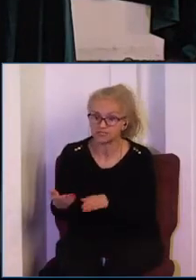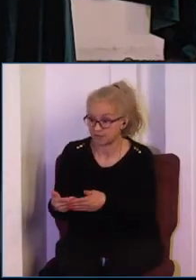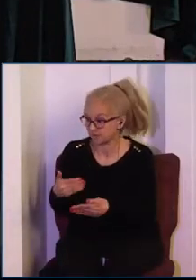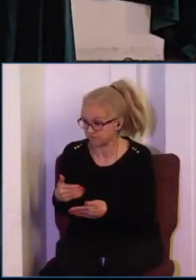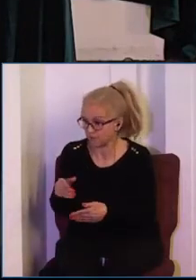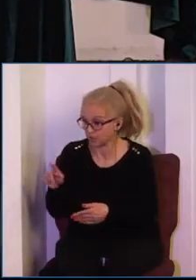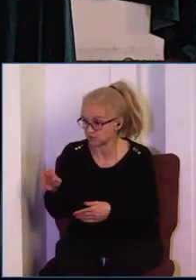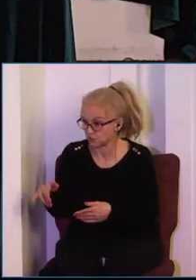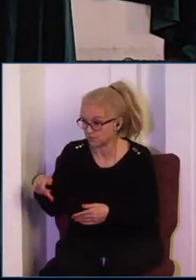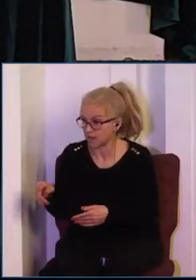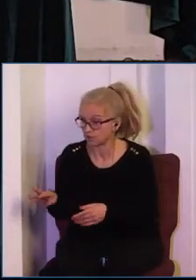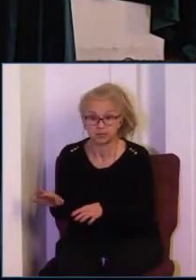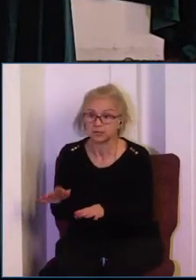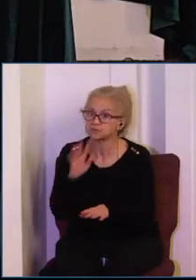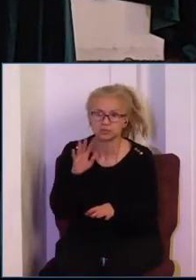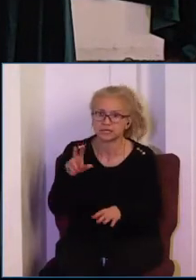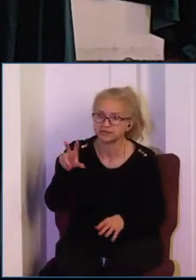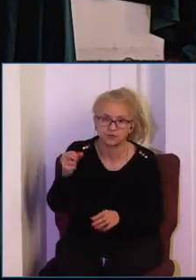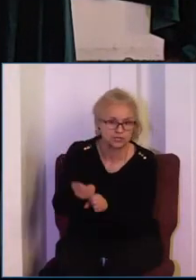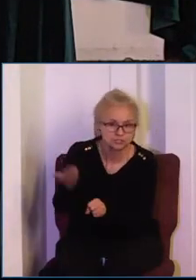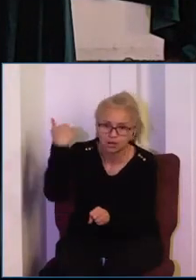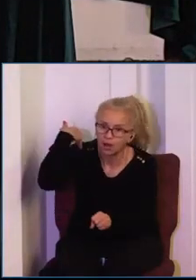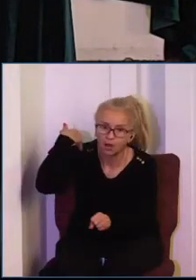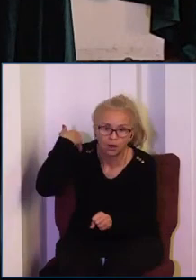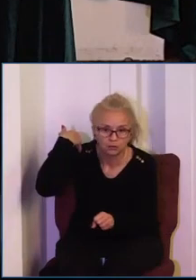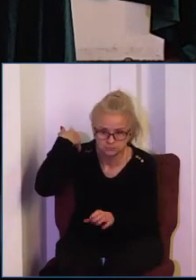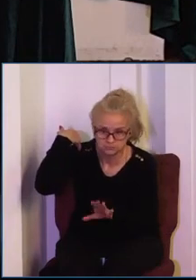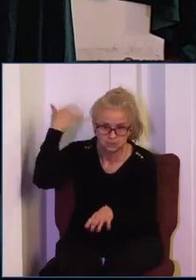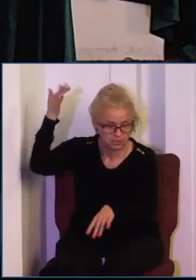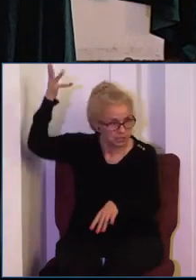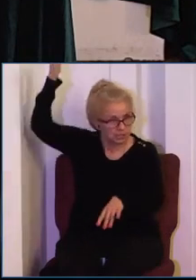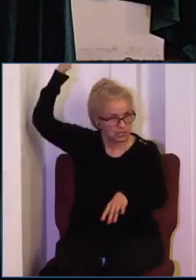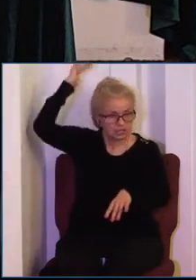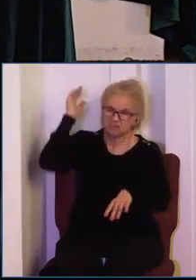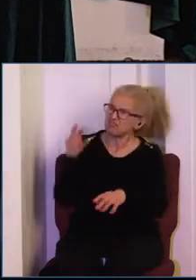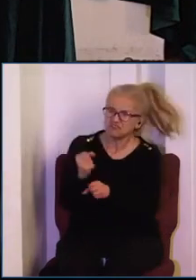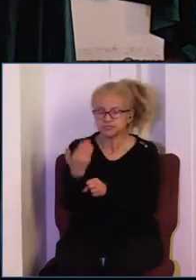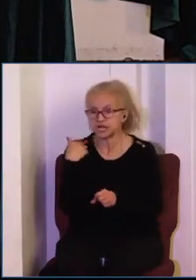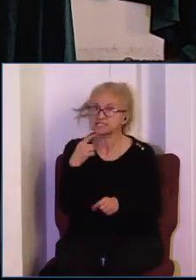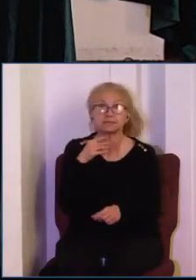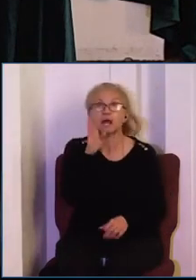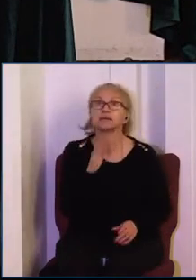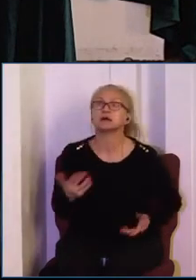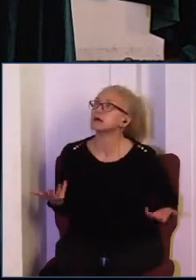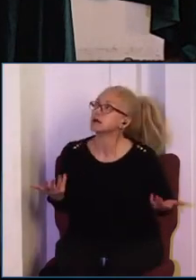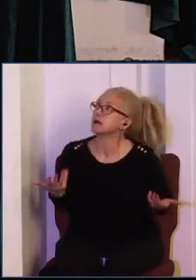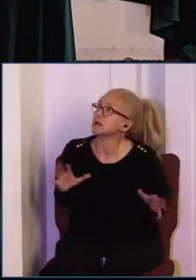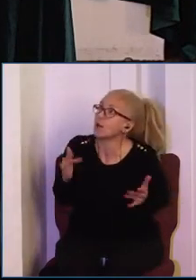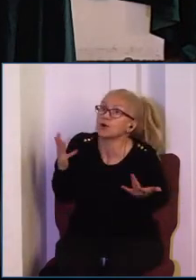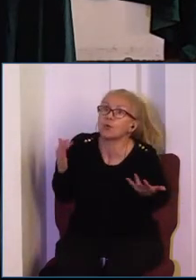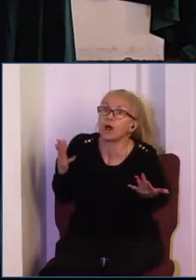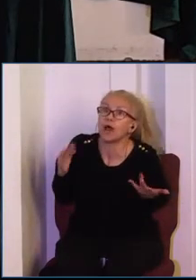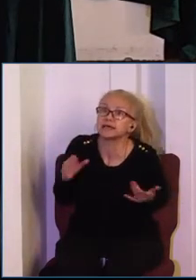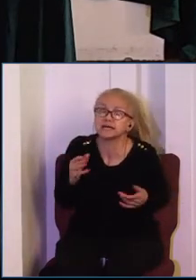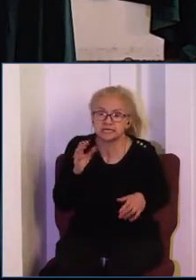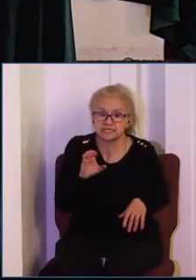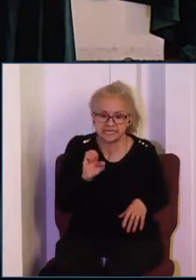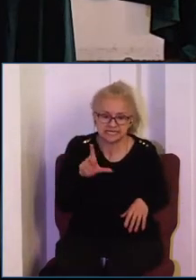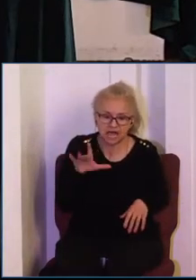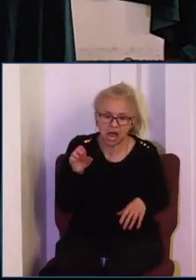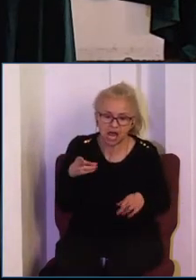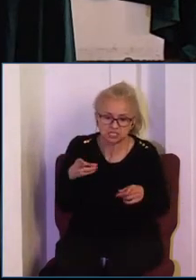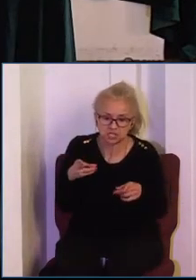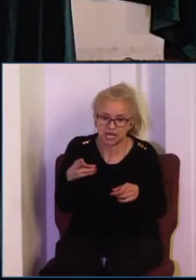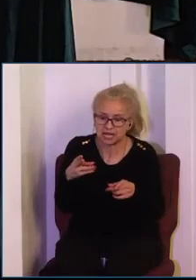Troy Perry. I'm talking like 30 years ago I'm talking about. 30 years ago, I said, God, I don't want to wait like Elisha had to wait until